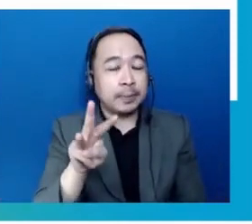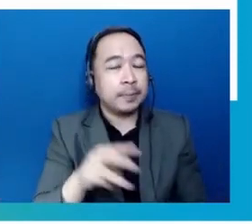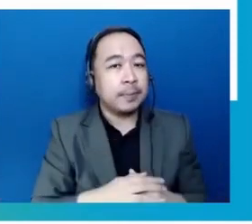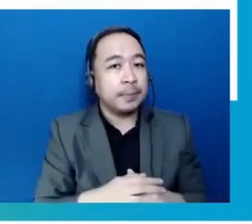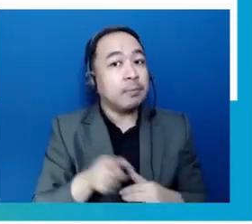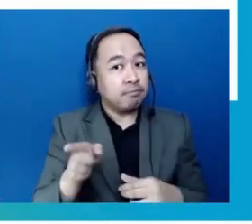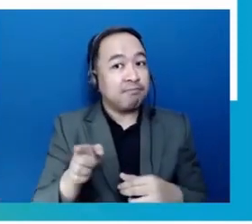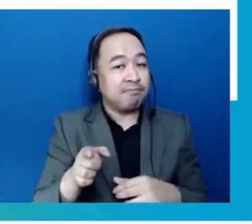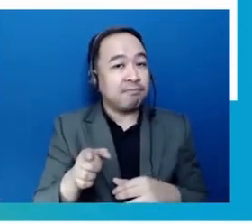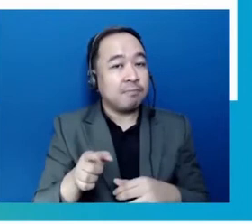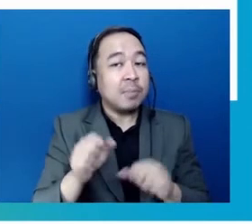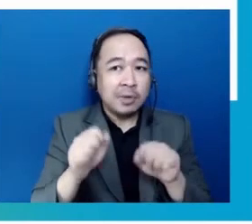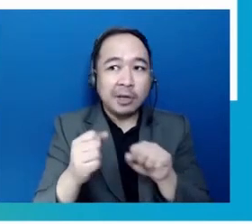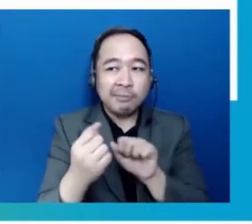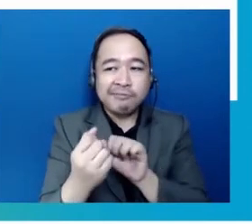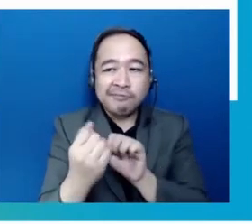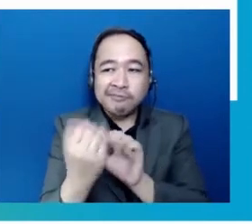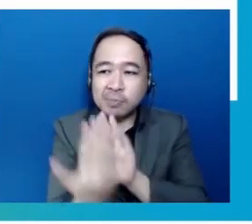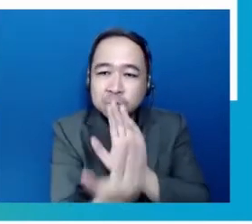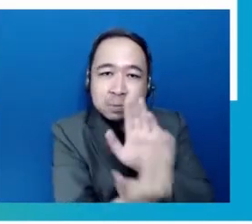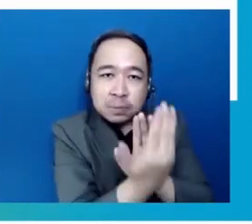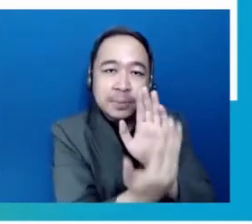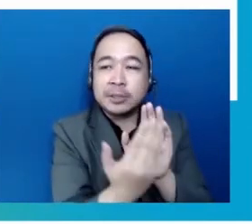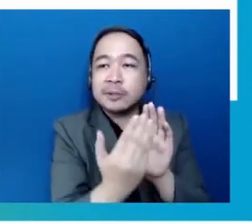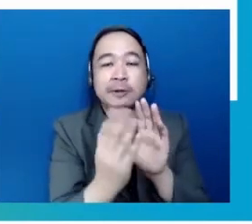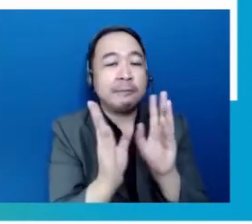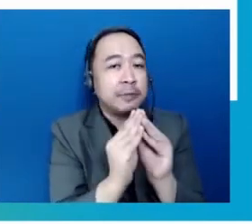for in-person meetings with grassroots stakeholders.